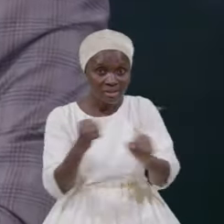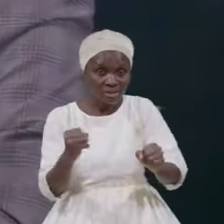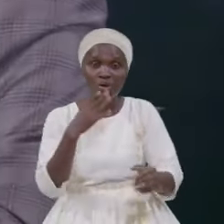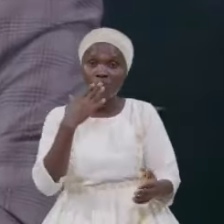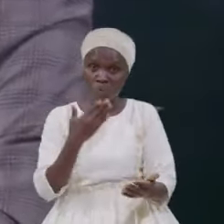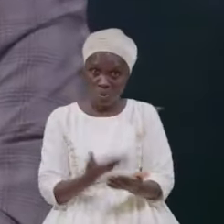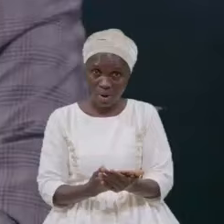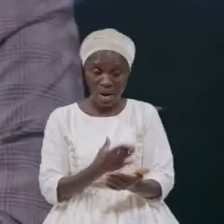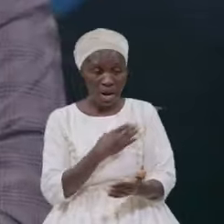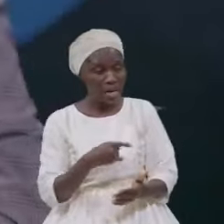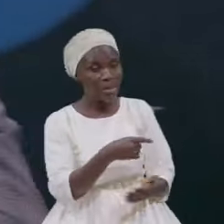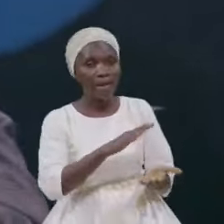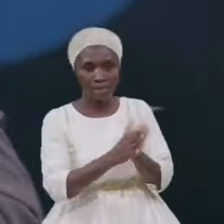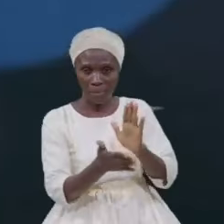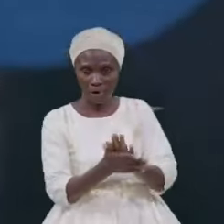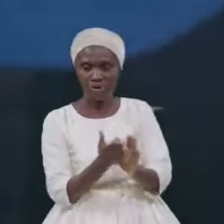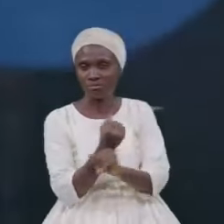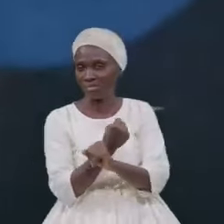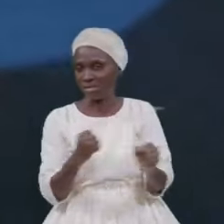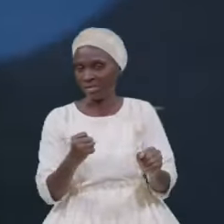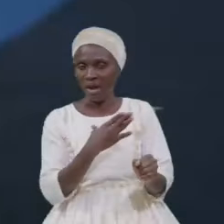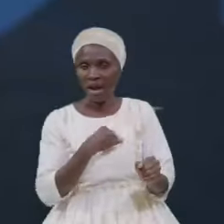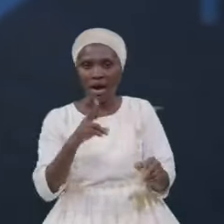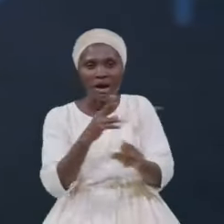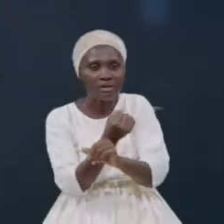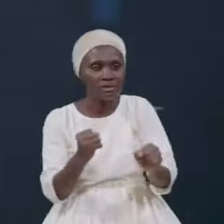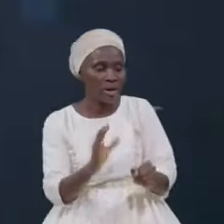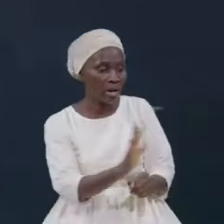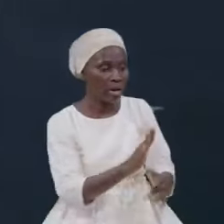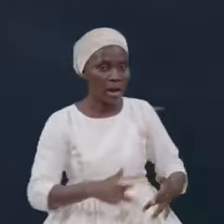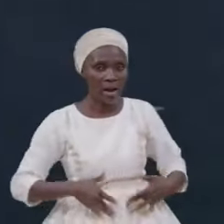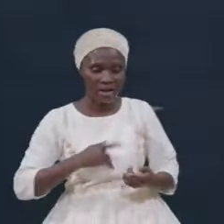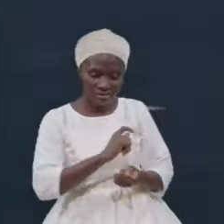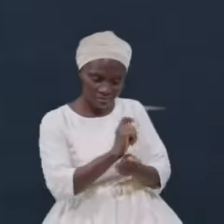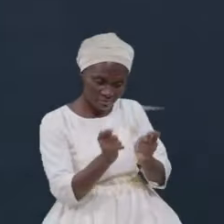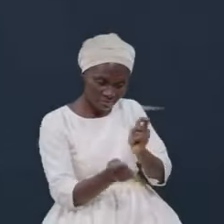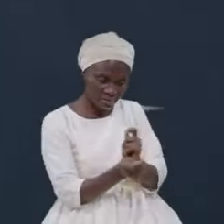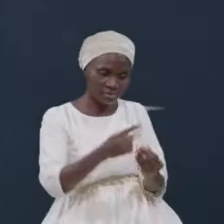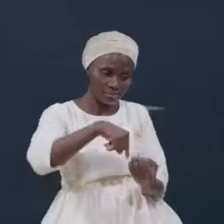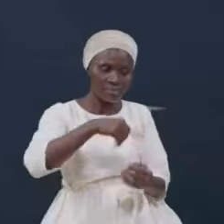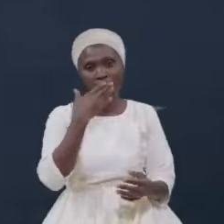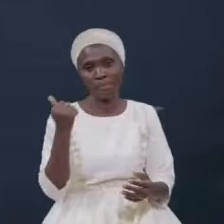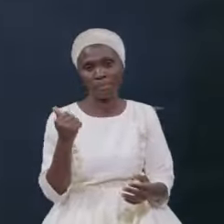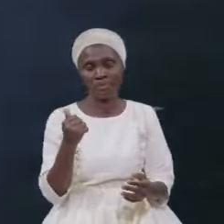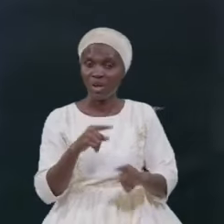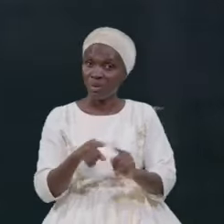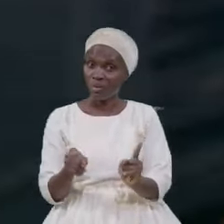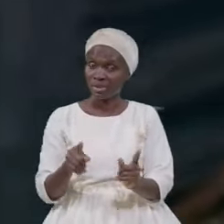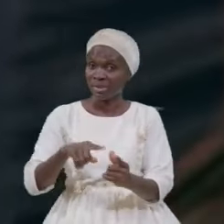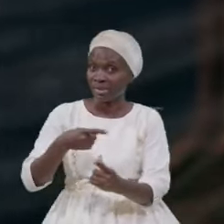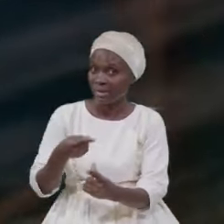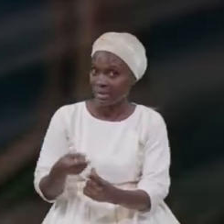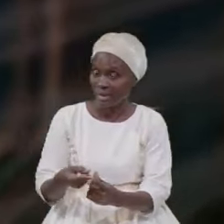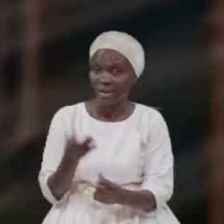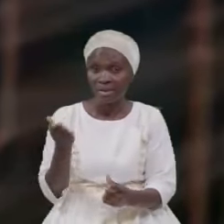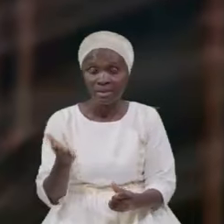And their lives have been turned around. For them, there's going to be the day of resurrection.